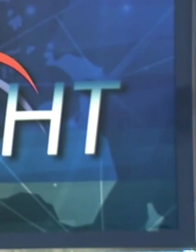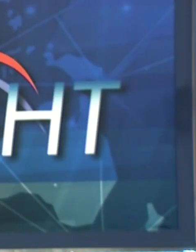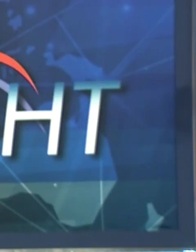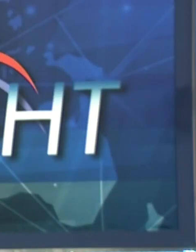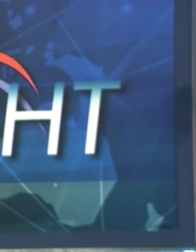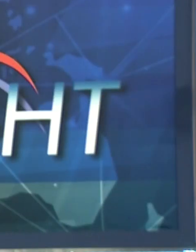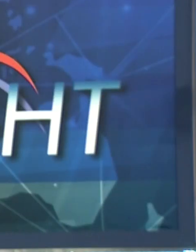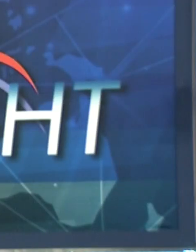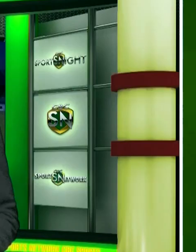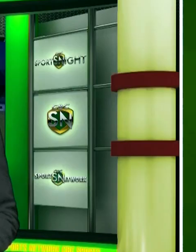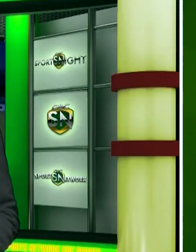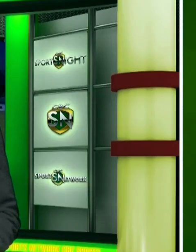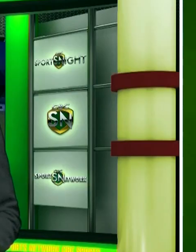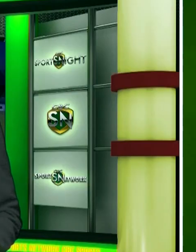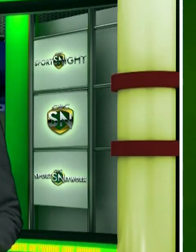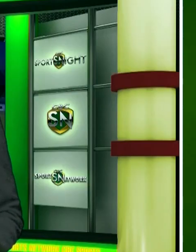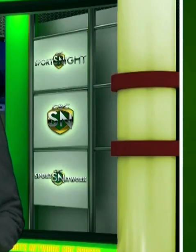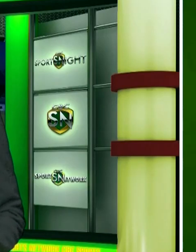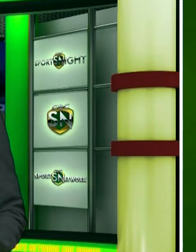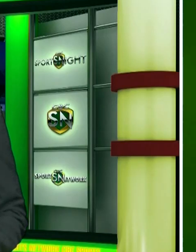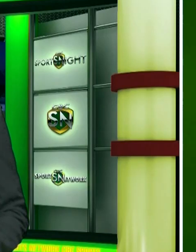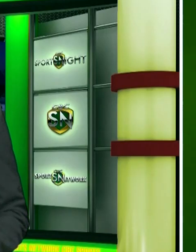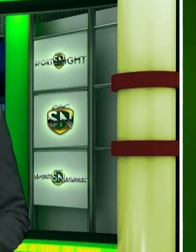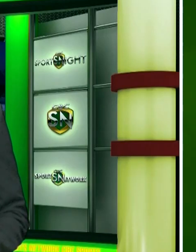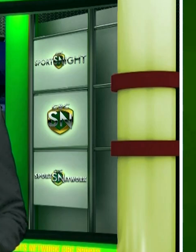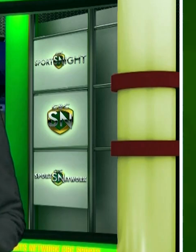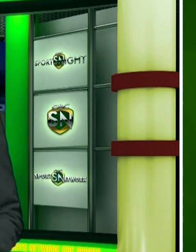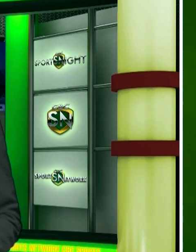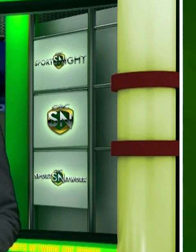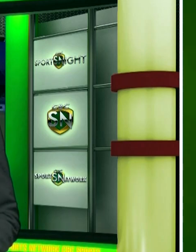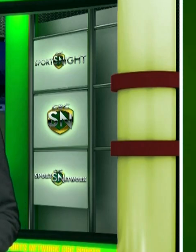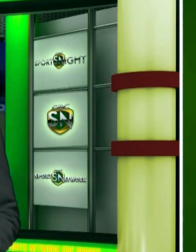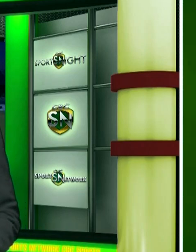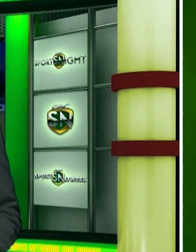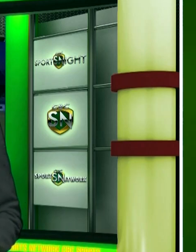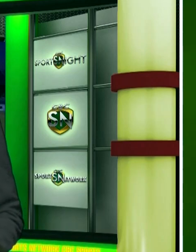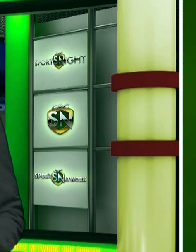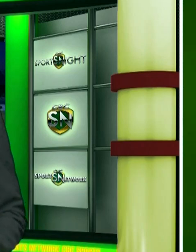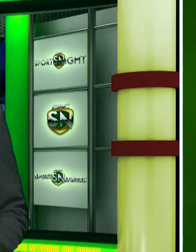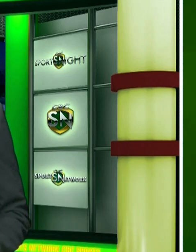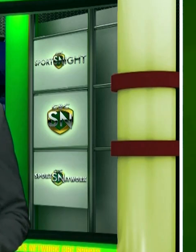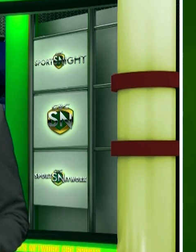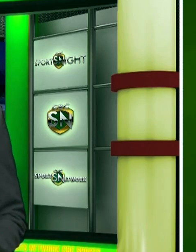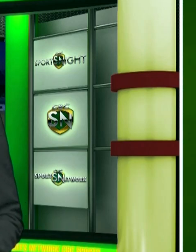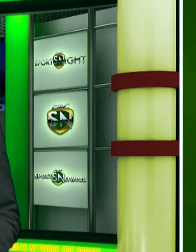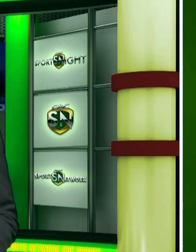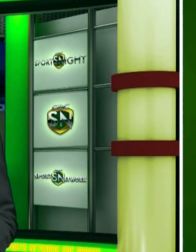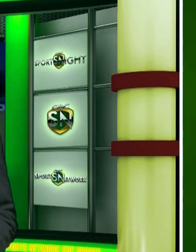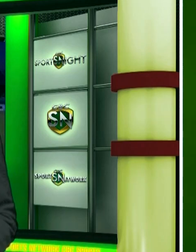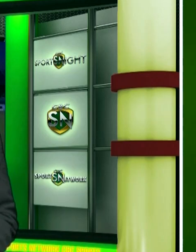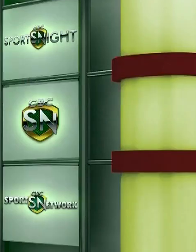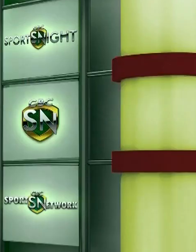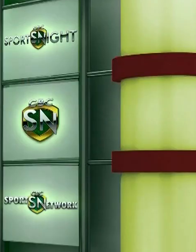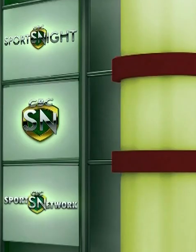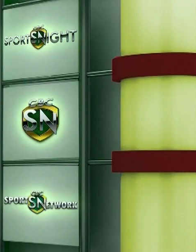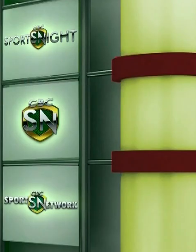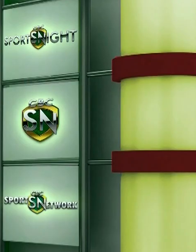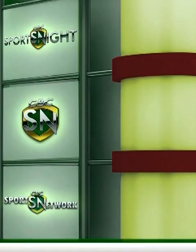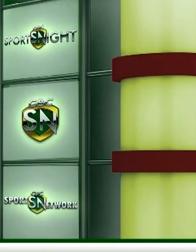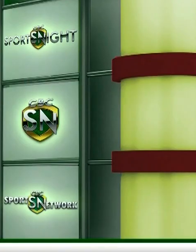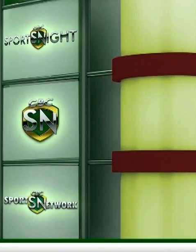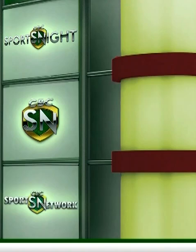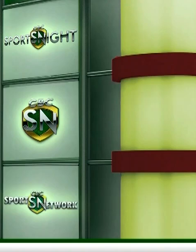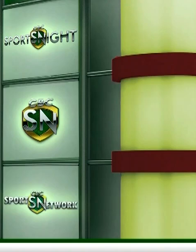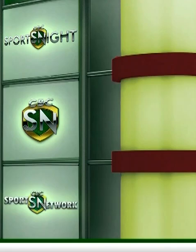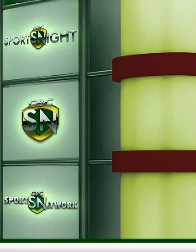Time for the second innings in sports. More cricket on the horizon, but this time the Masters getting into the action. Yeah, thanks so much, Shane. We're starting tomorrow,